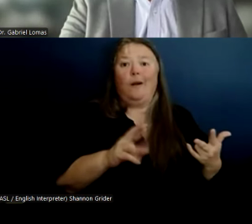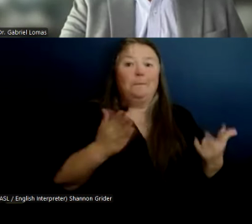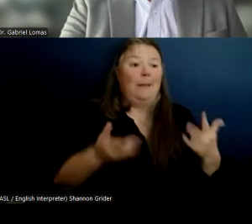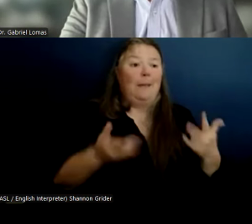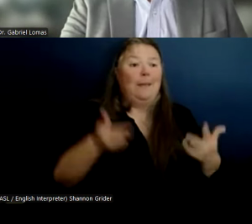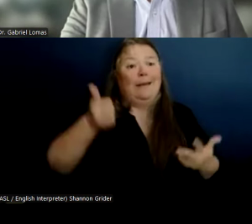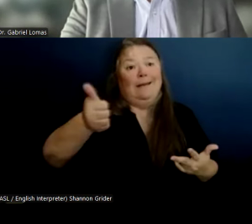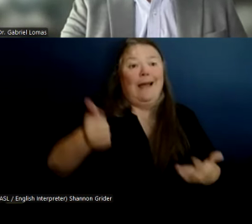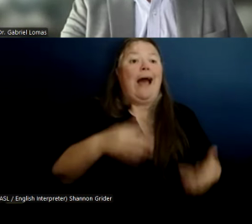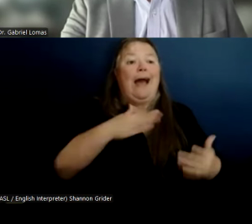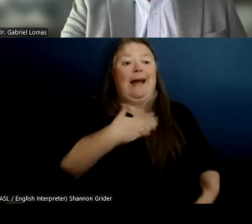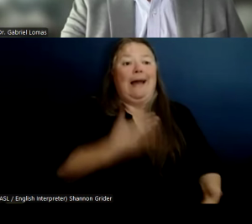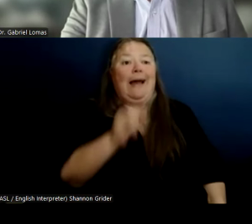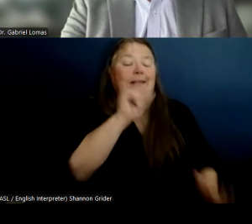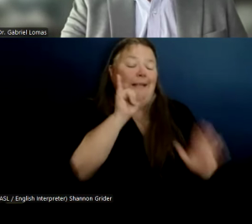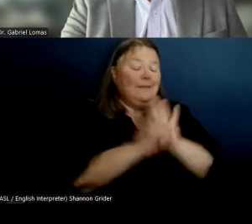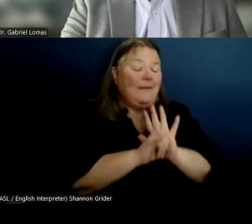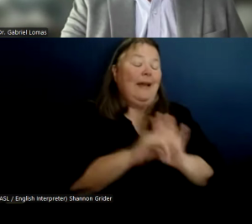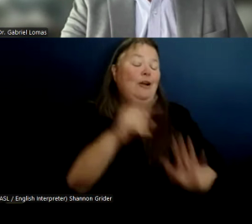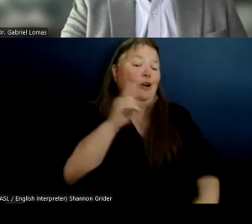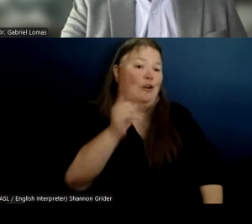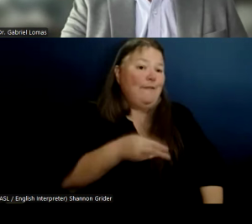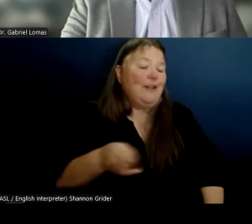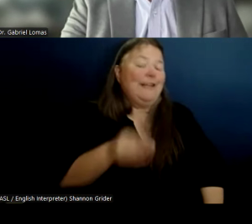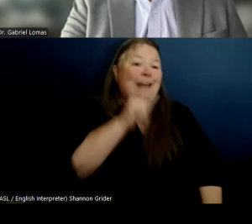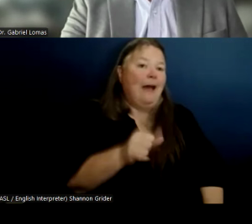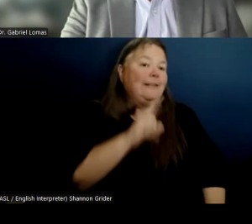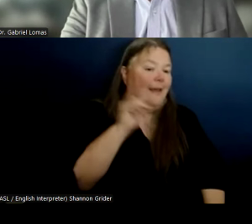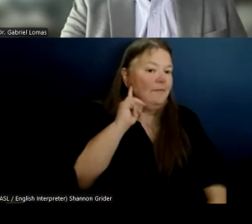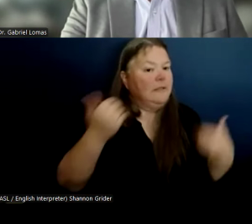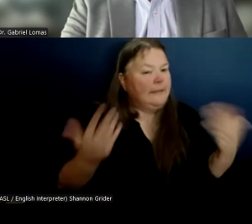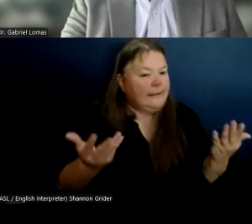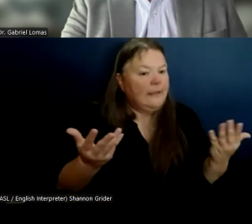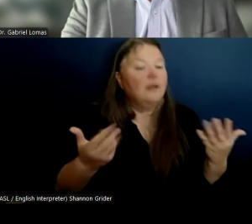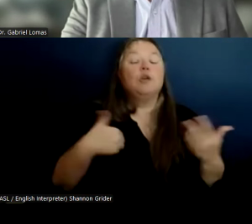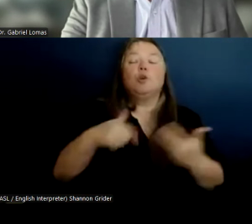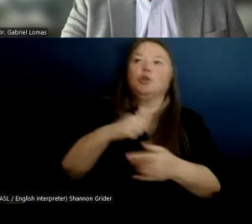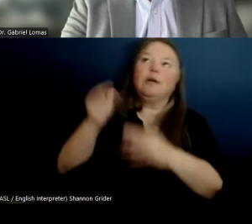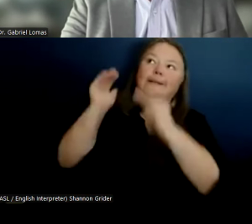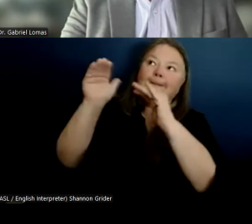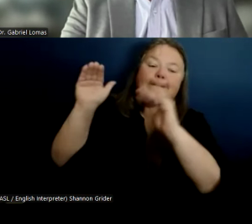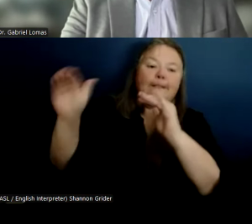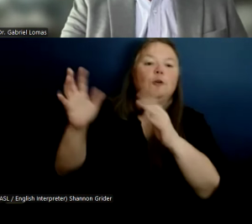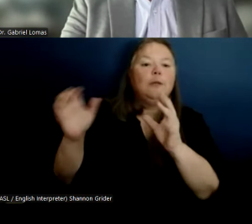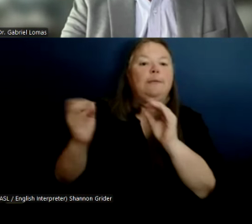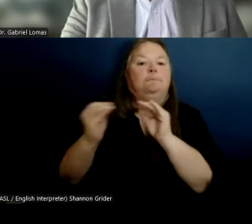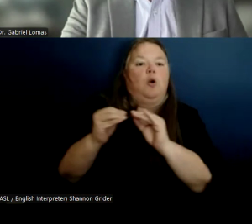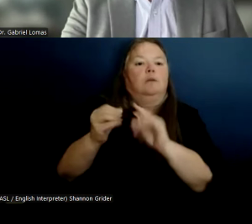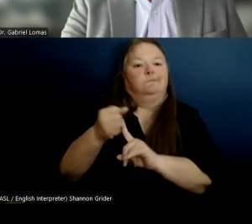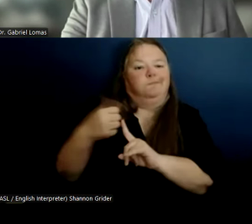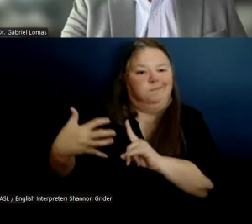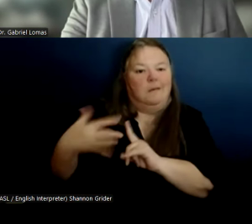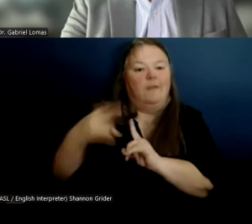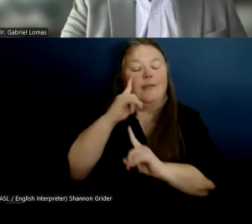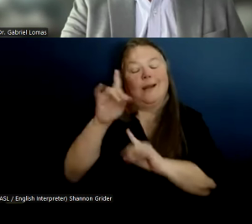of hearing. So there is some work trying to get this to be more clear on some of the national data sets, but I did just want to throw